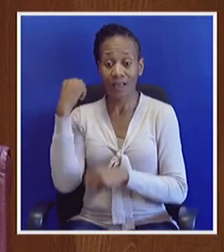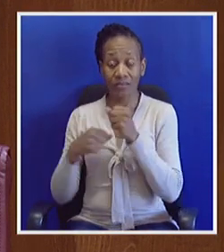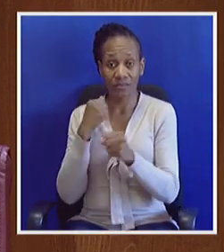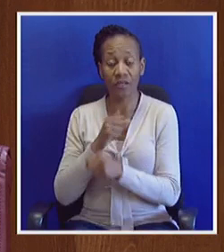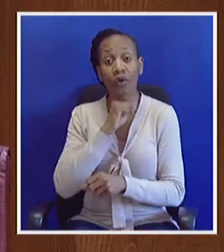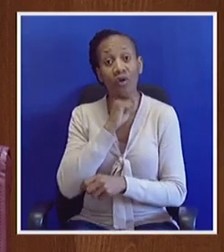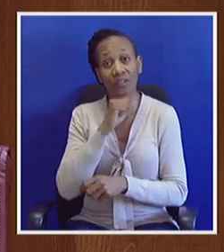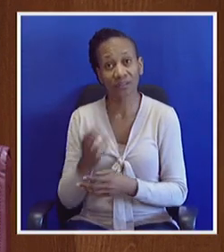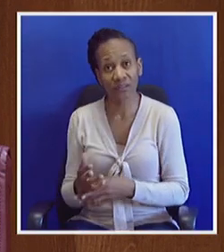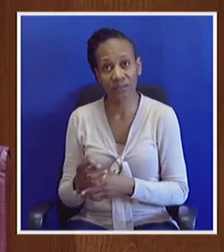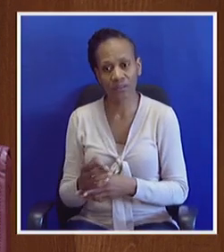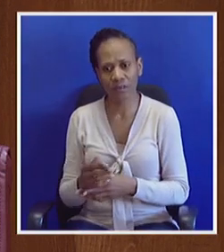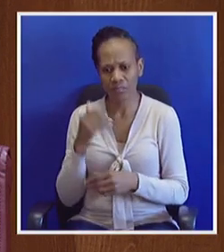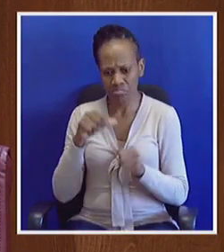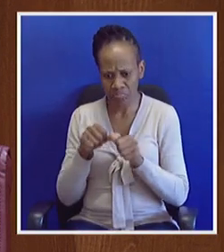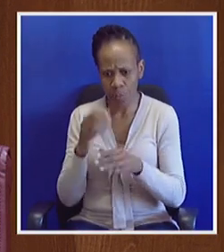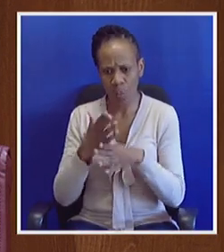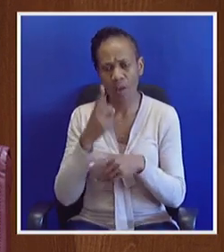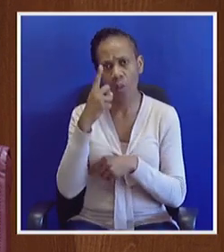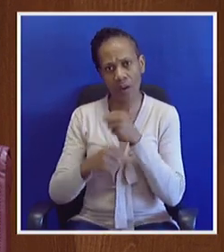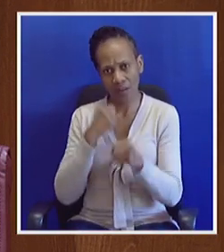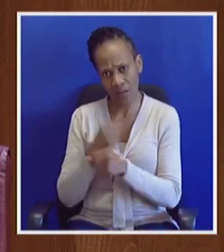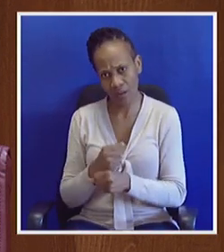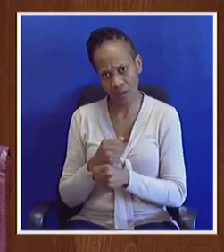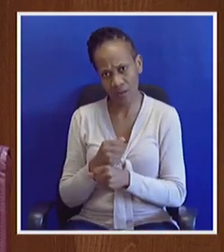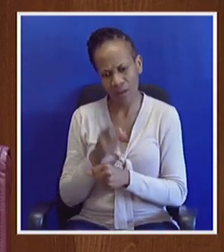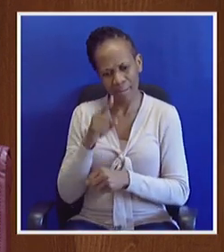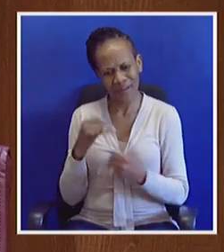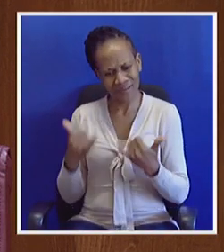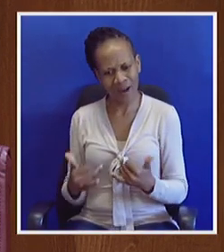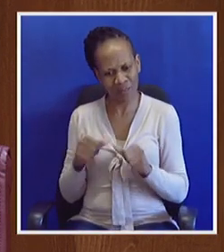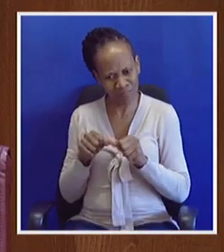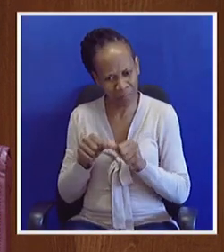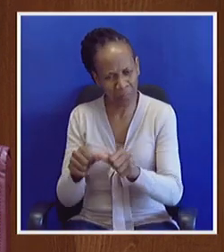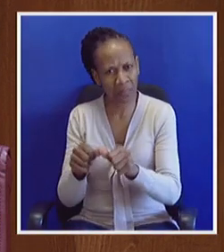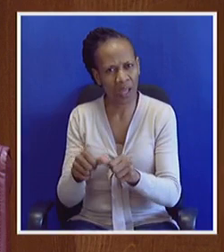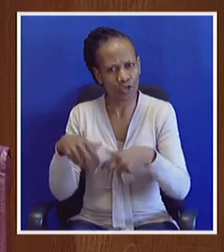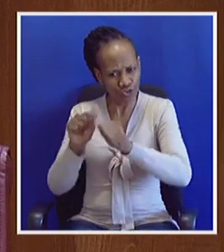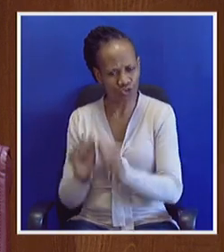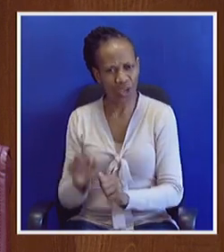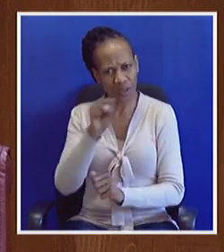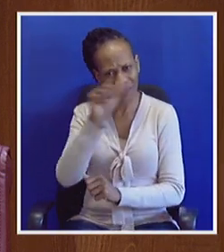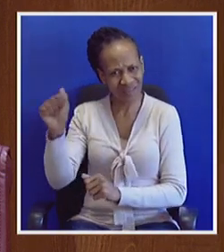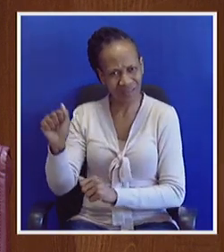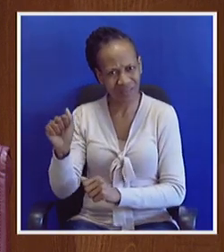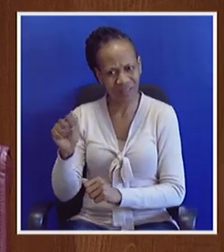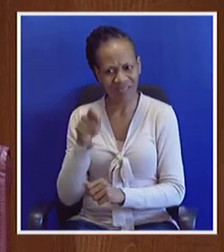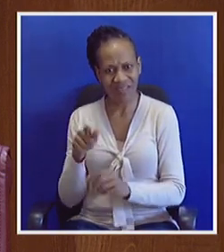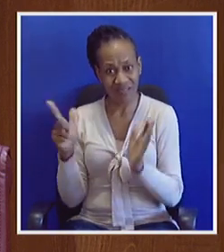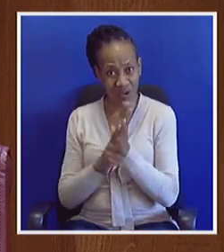was for a year. The fact that she's still the chair of SAA has proven to be